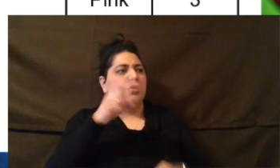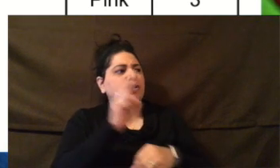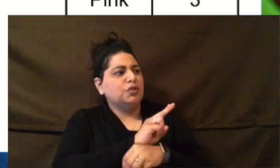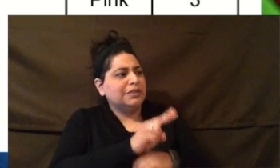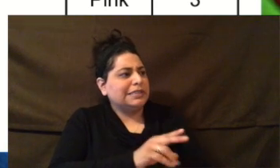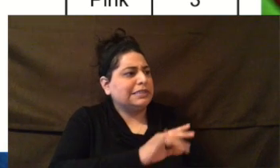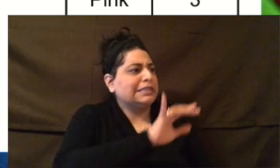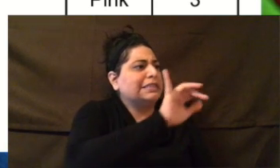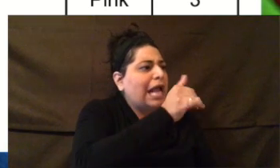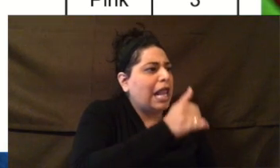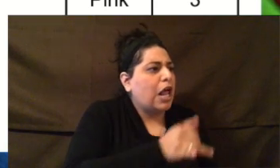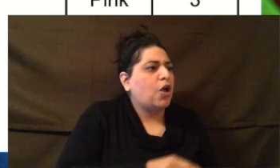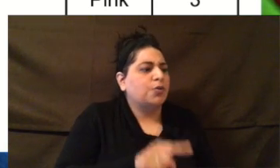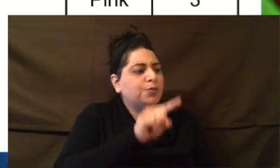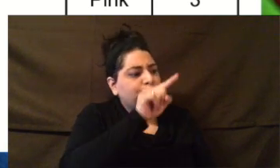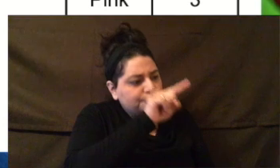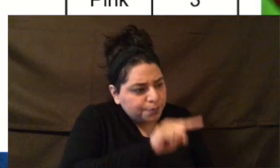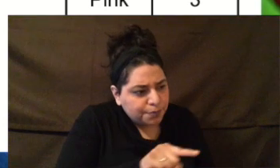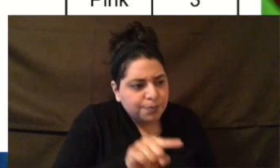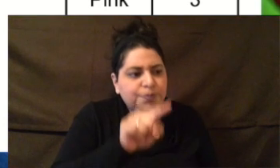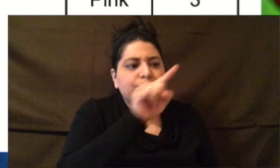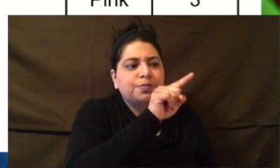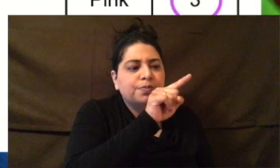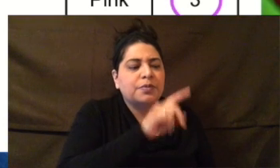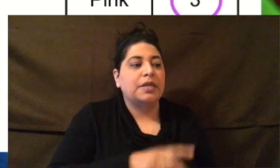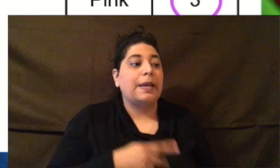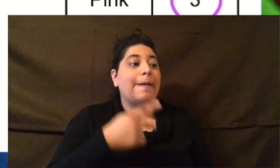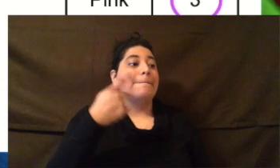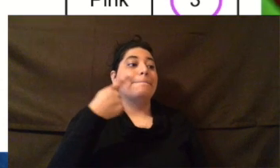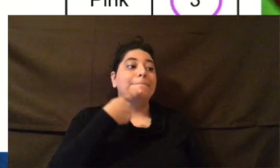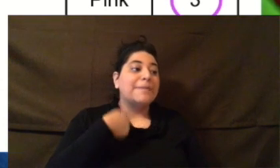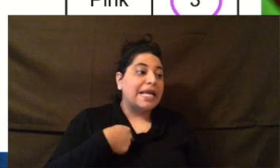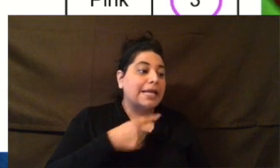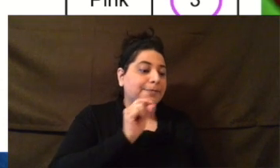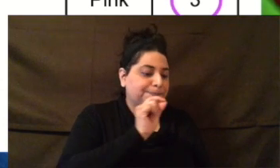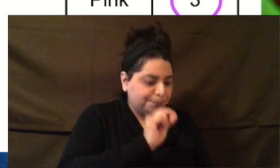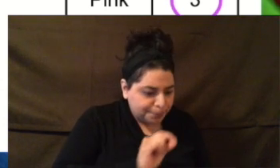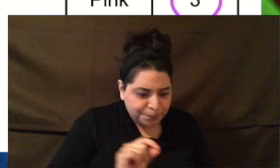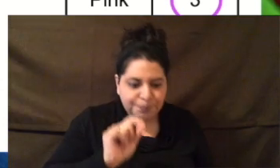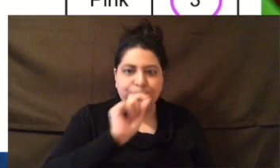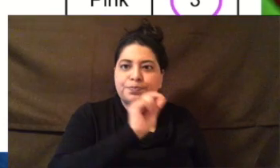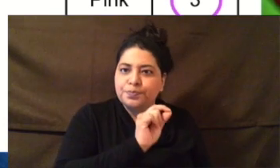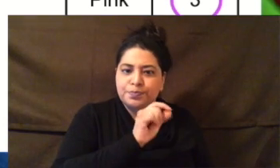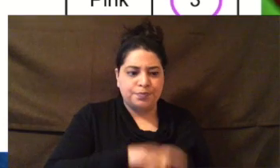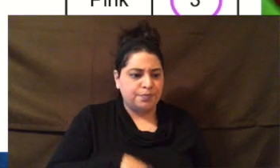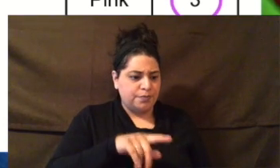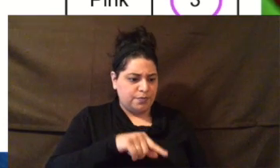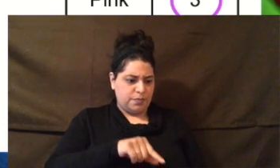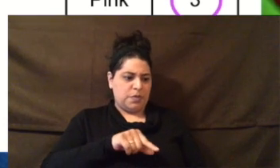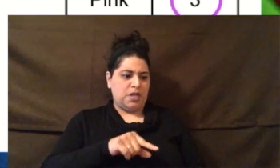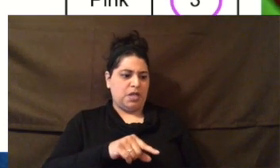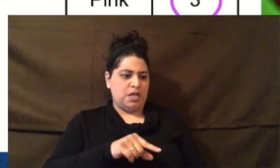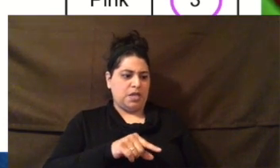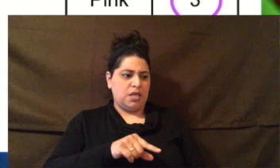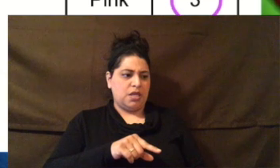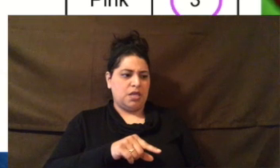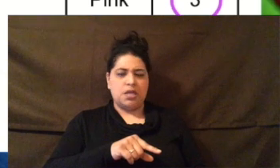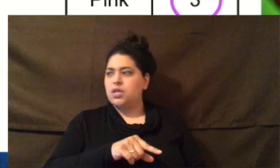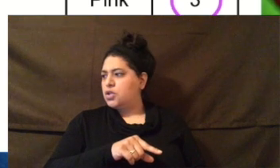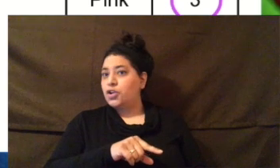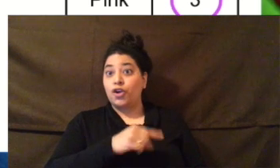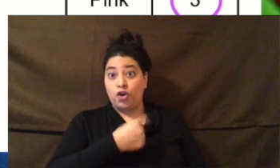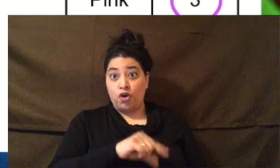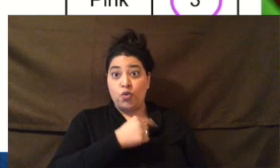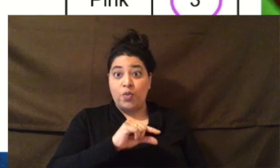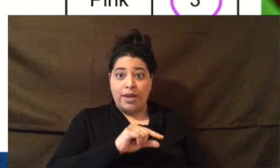I'm using yellow. I've gone over and circled it. I'm using pink. Okay, I've gone over and circled it. And I'm going